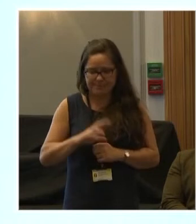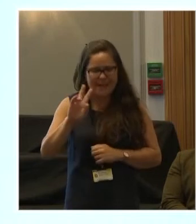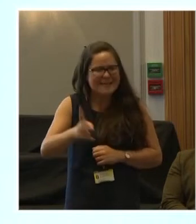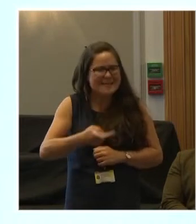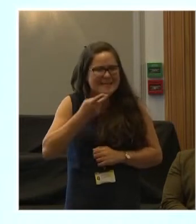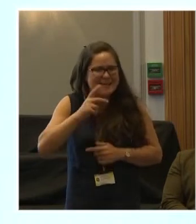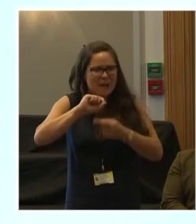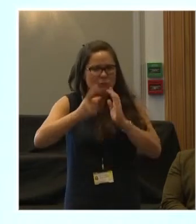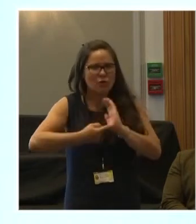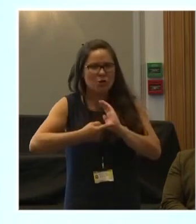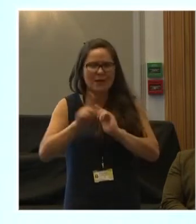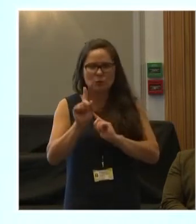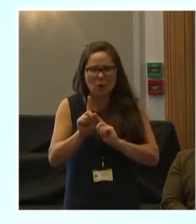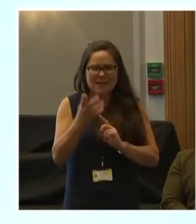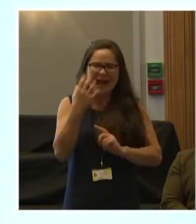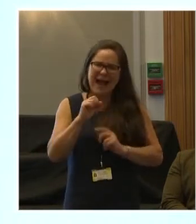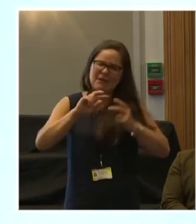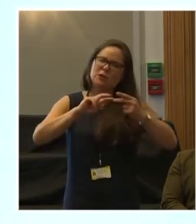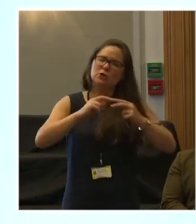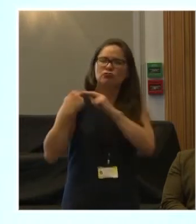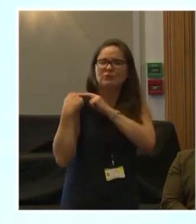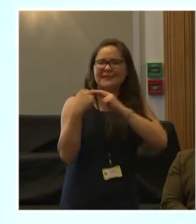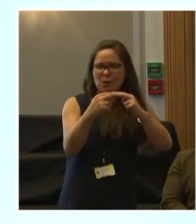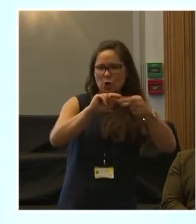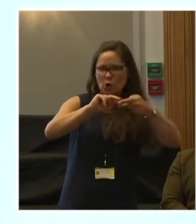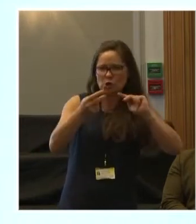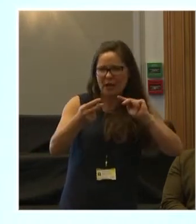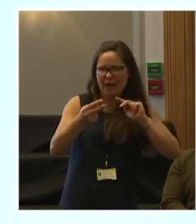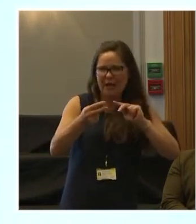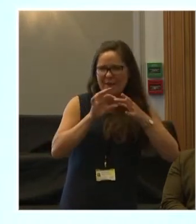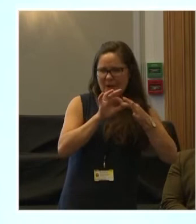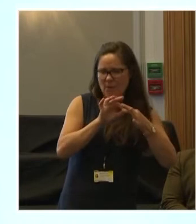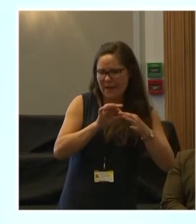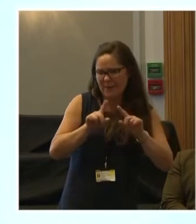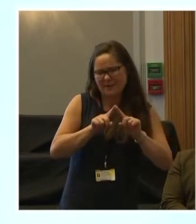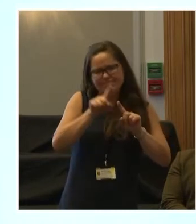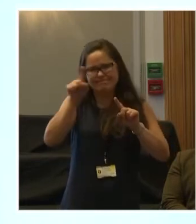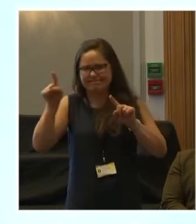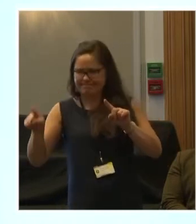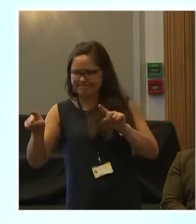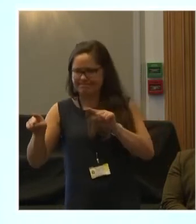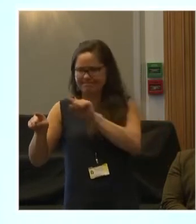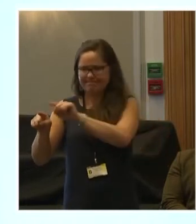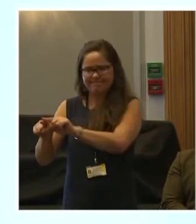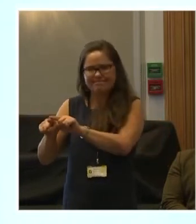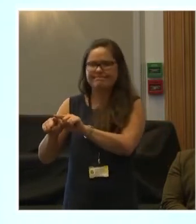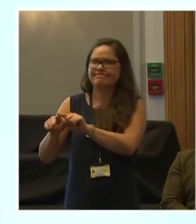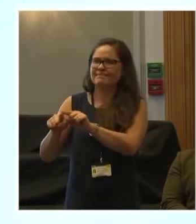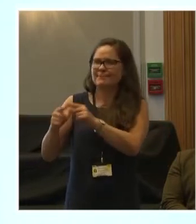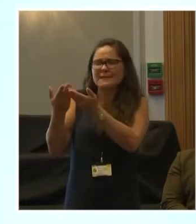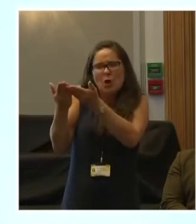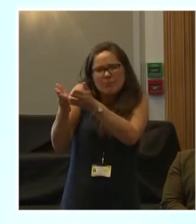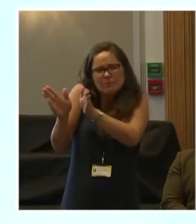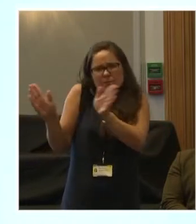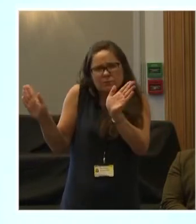an alternative to the traditional gene therapy. This may have implications for a wide range of inherited retinal dystrophies, not